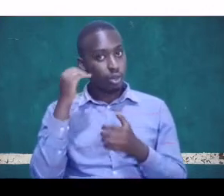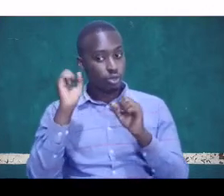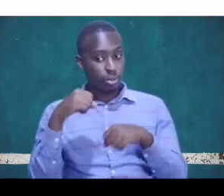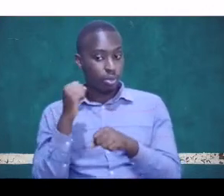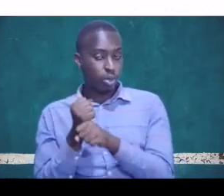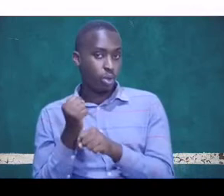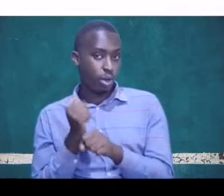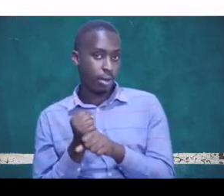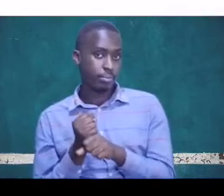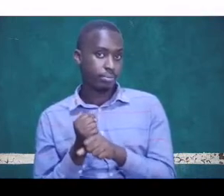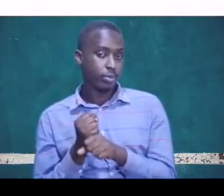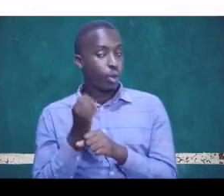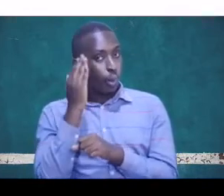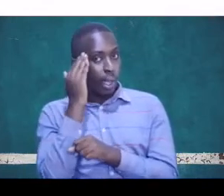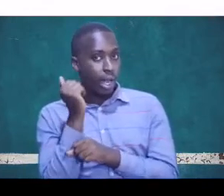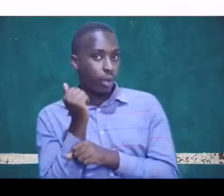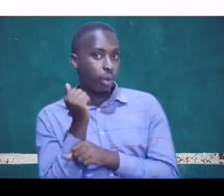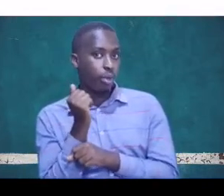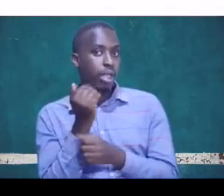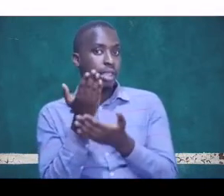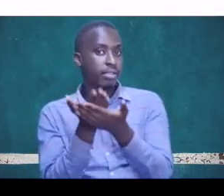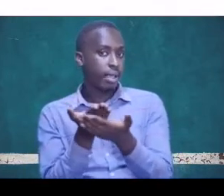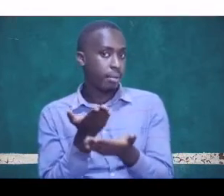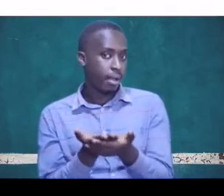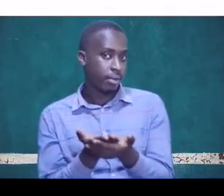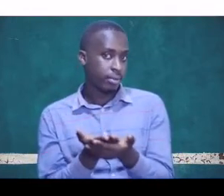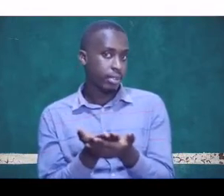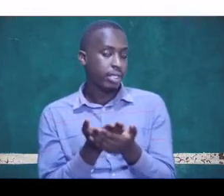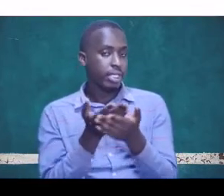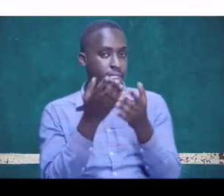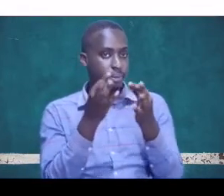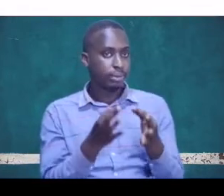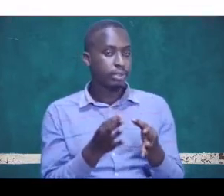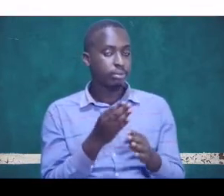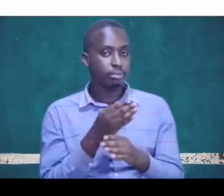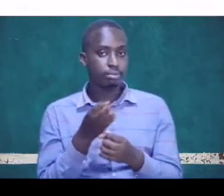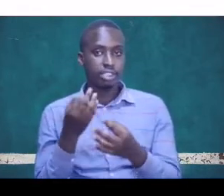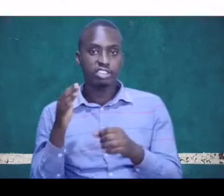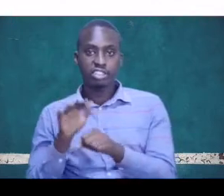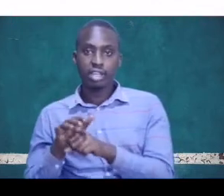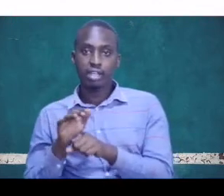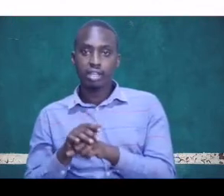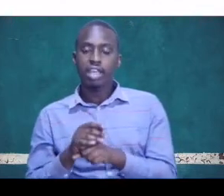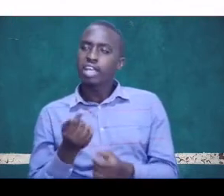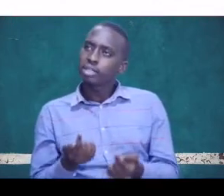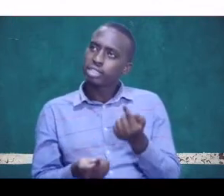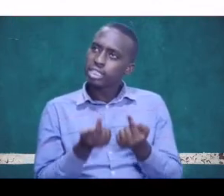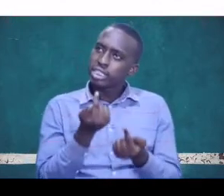done because it requires so much more other heat